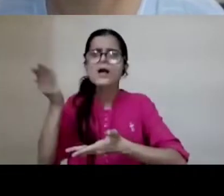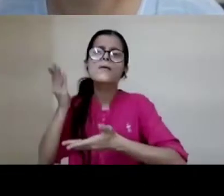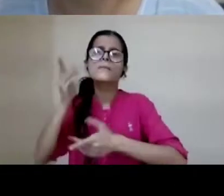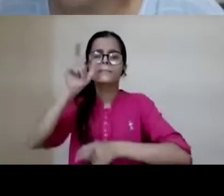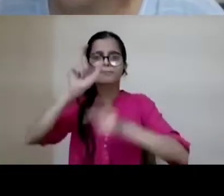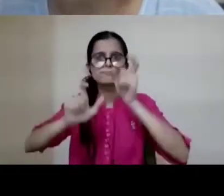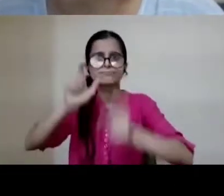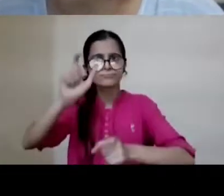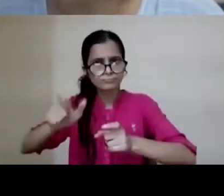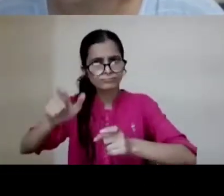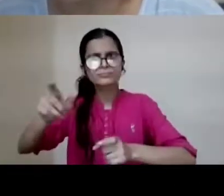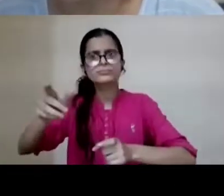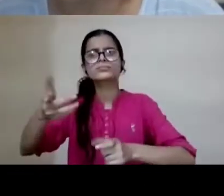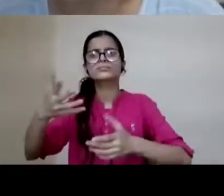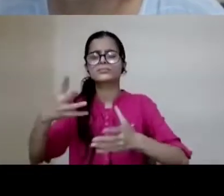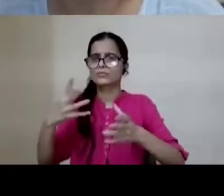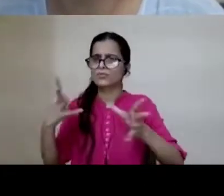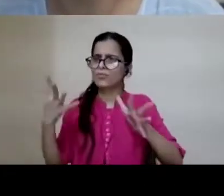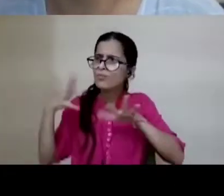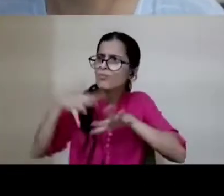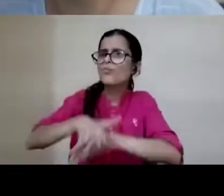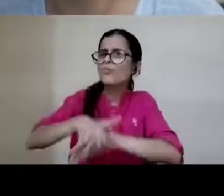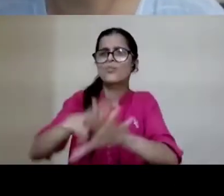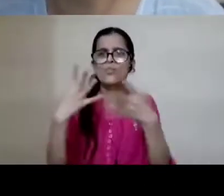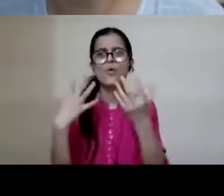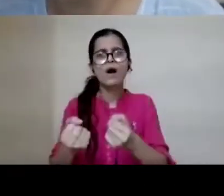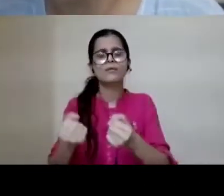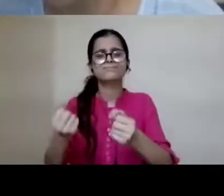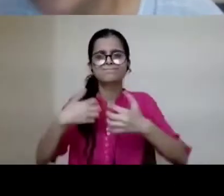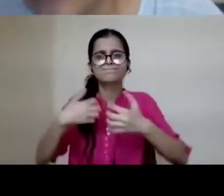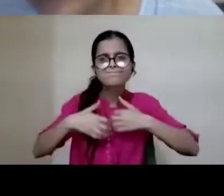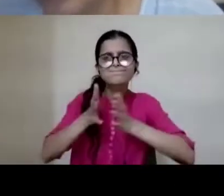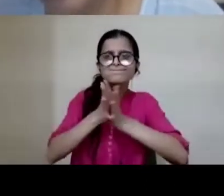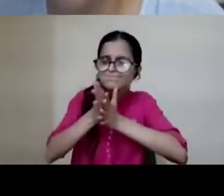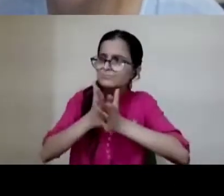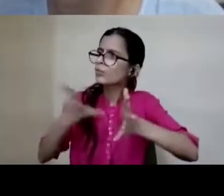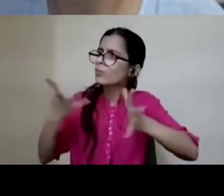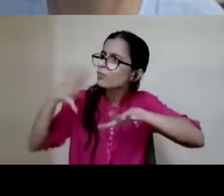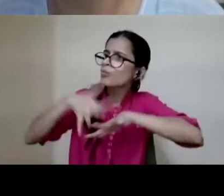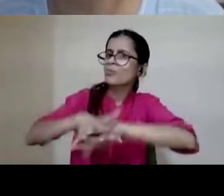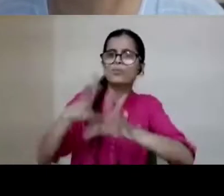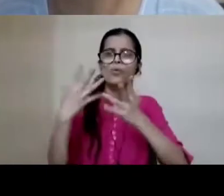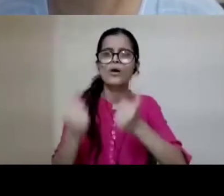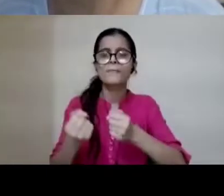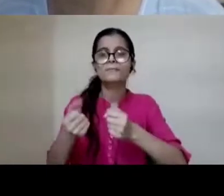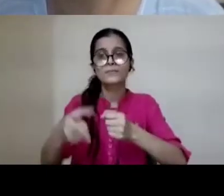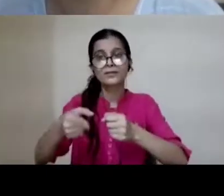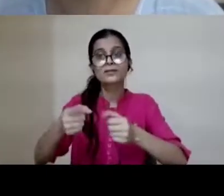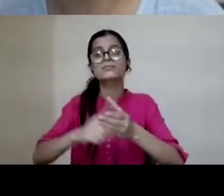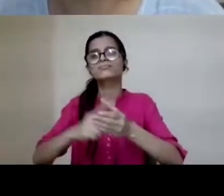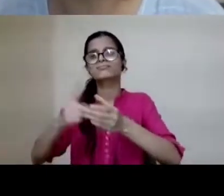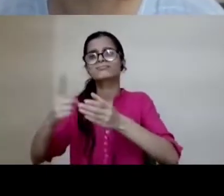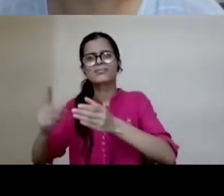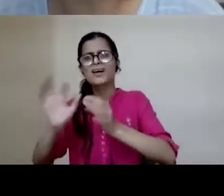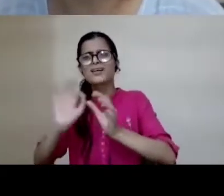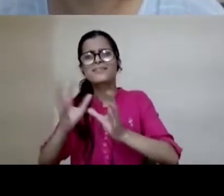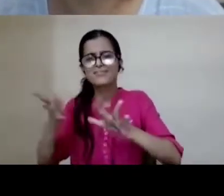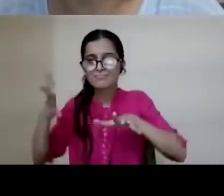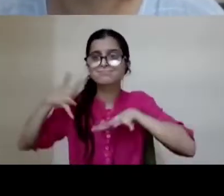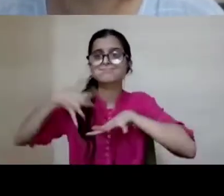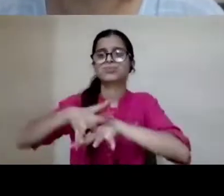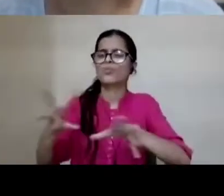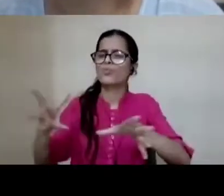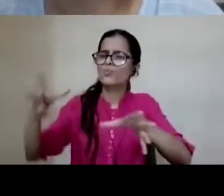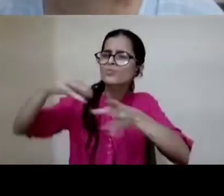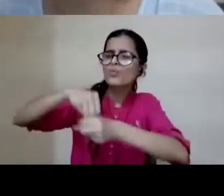as worthy of inclusion, then the discipline which is concerned with including all needs to be looking at